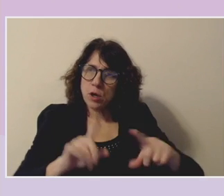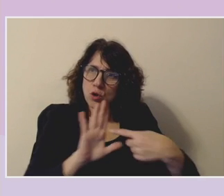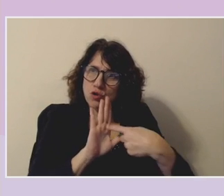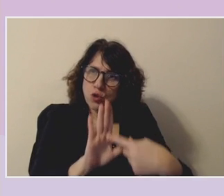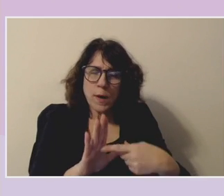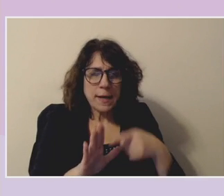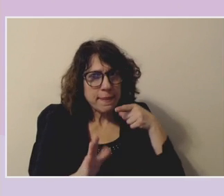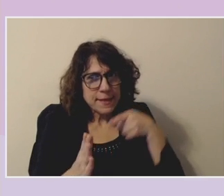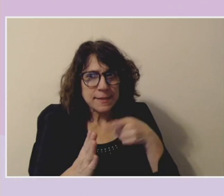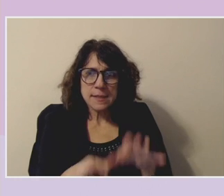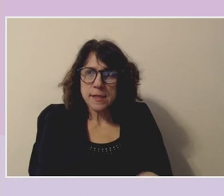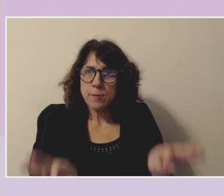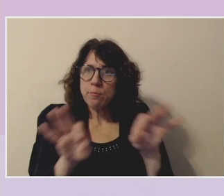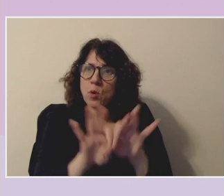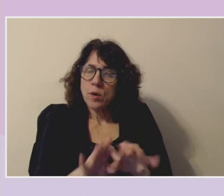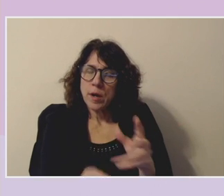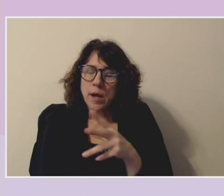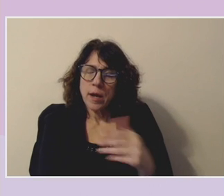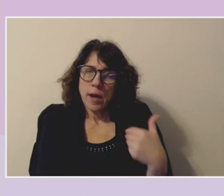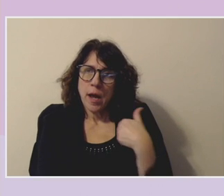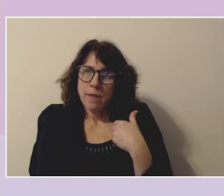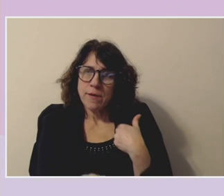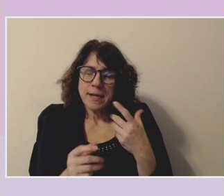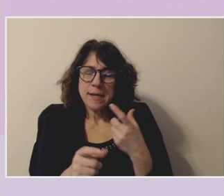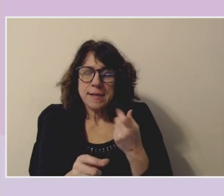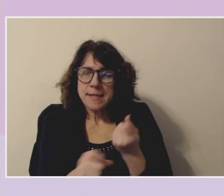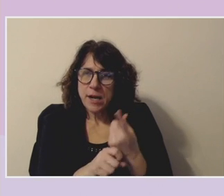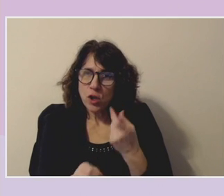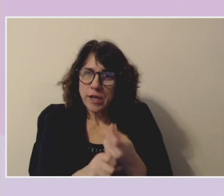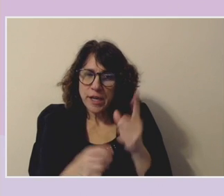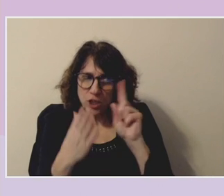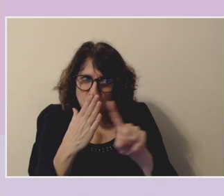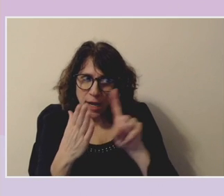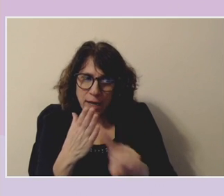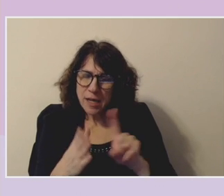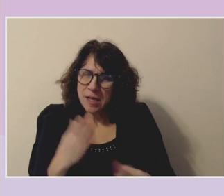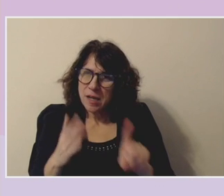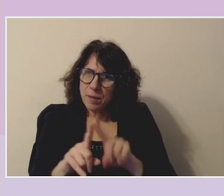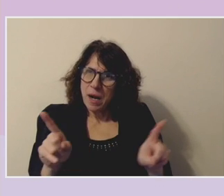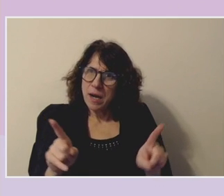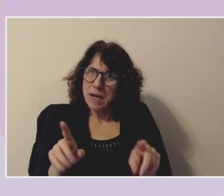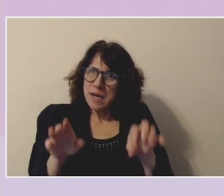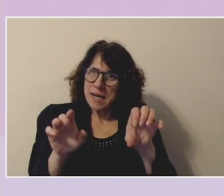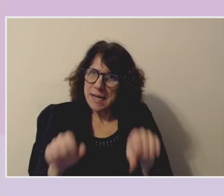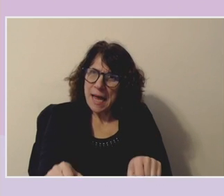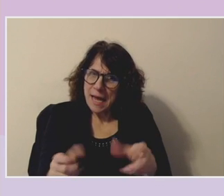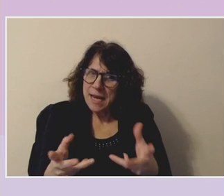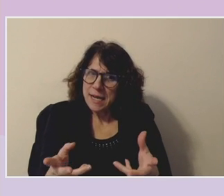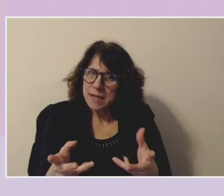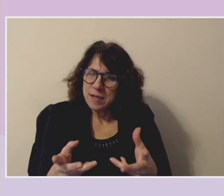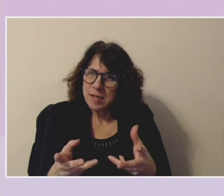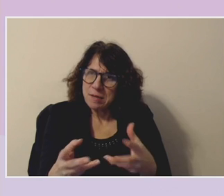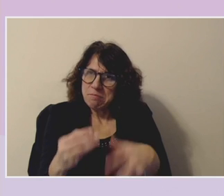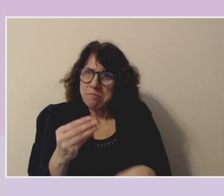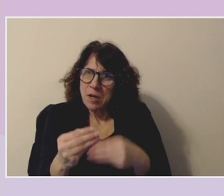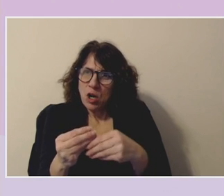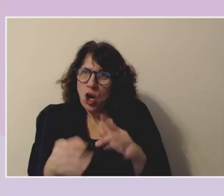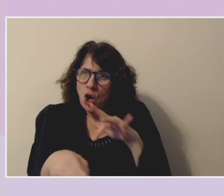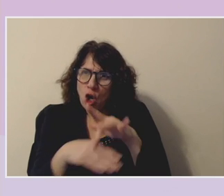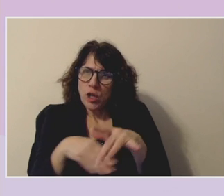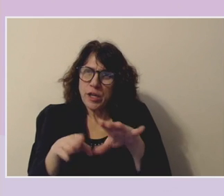important and just having yearly check-ins. But yes, absolutely can be and should be incorporated into early childhood